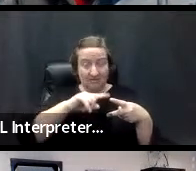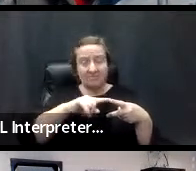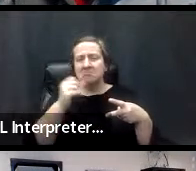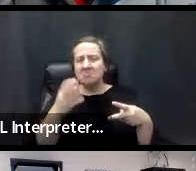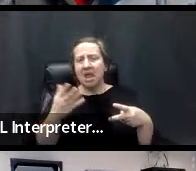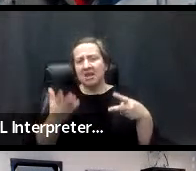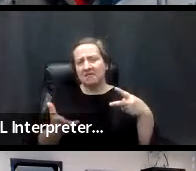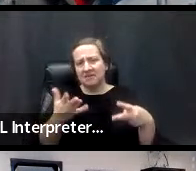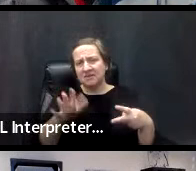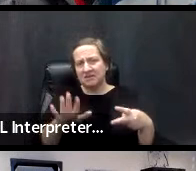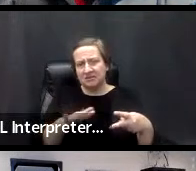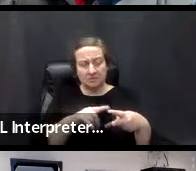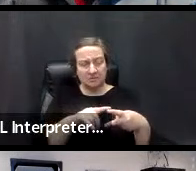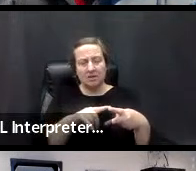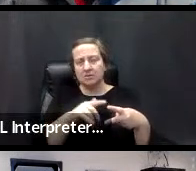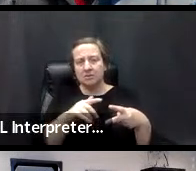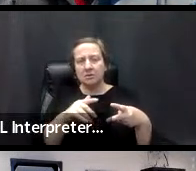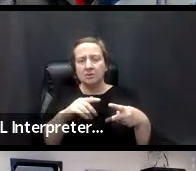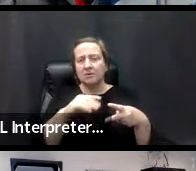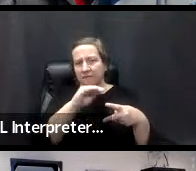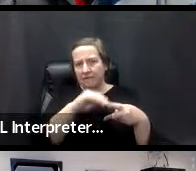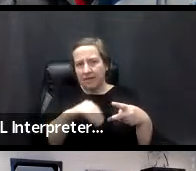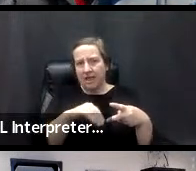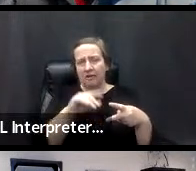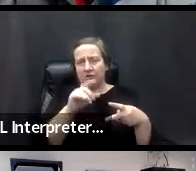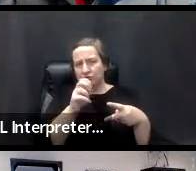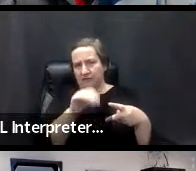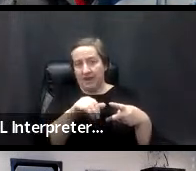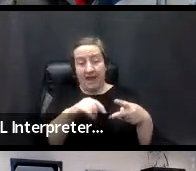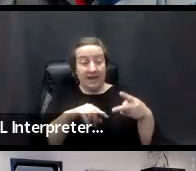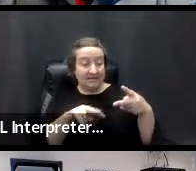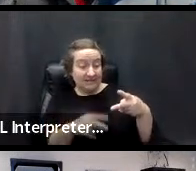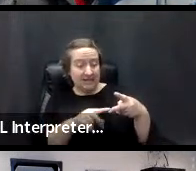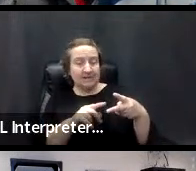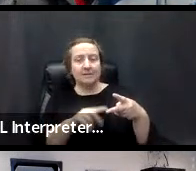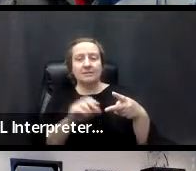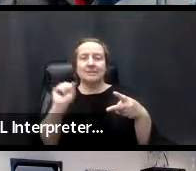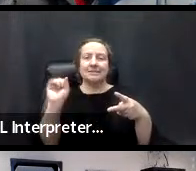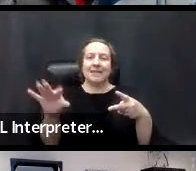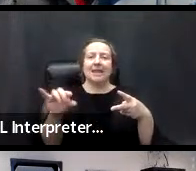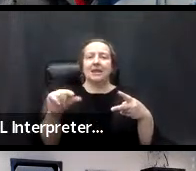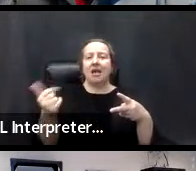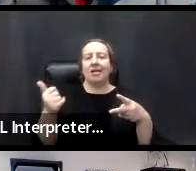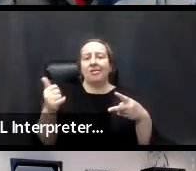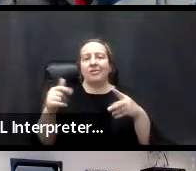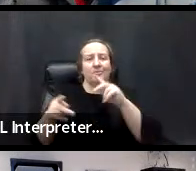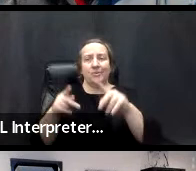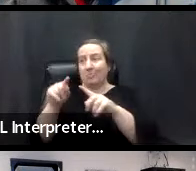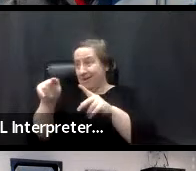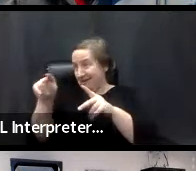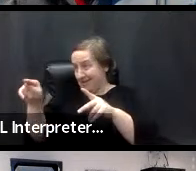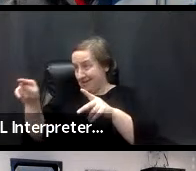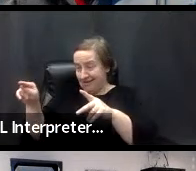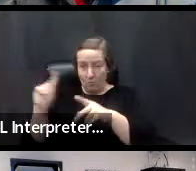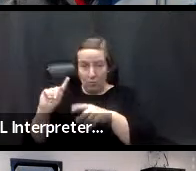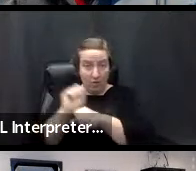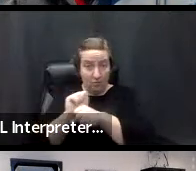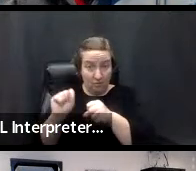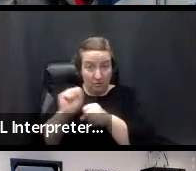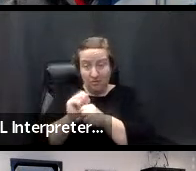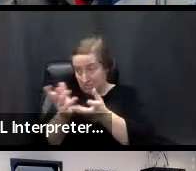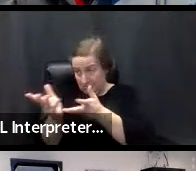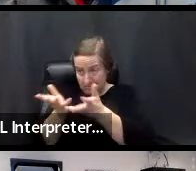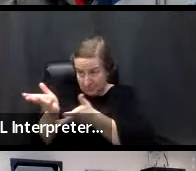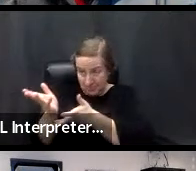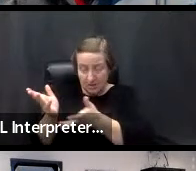us maybe have. But second of all, take that link and forward it to the groups that you're working with so that we make sure